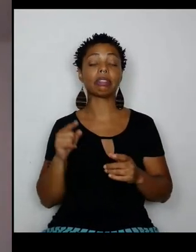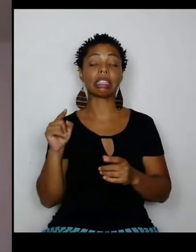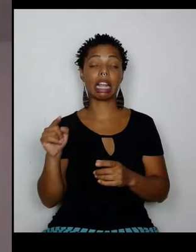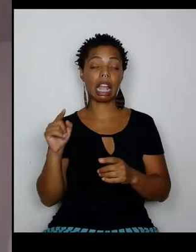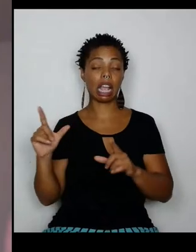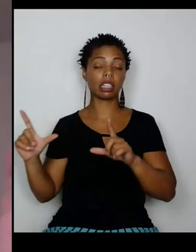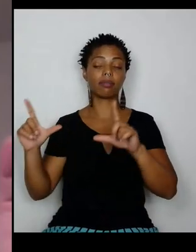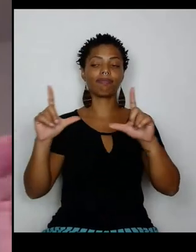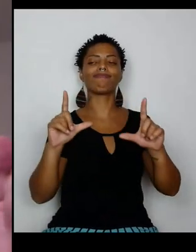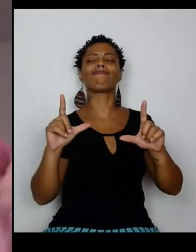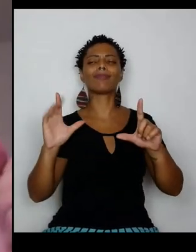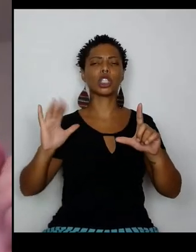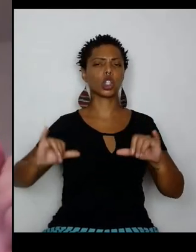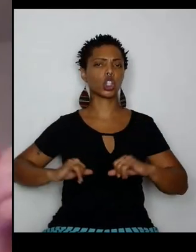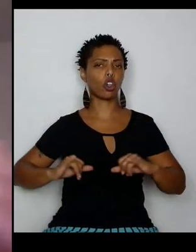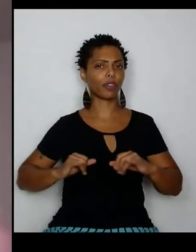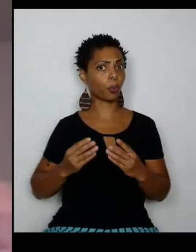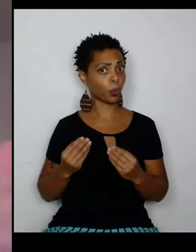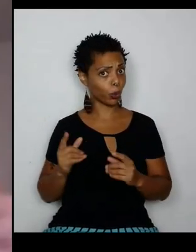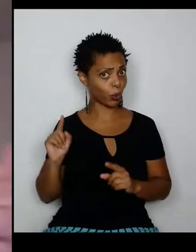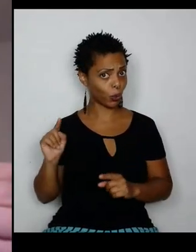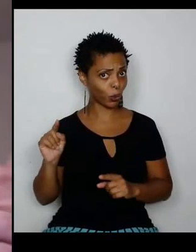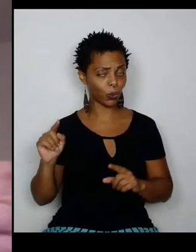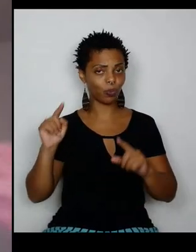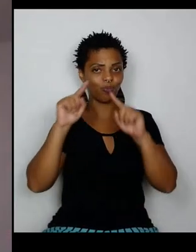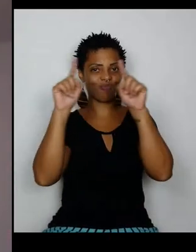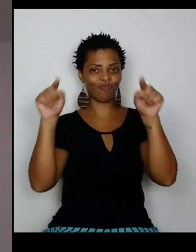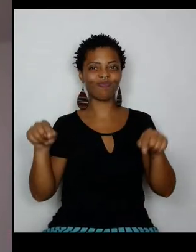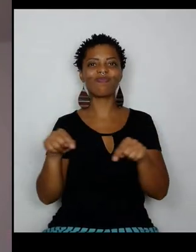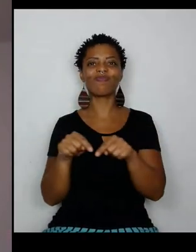artwork when it got to the museum